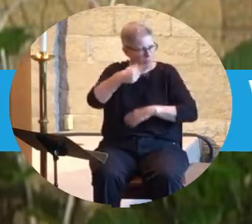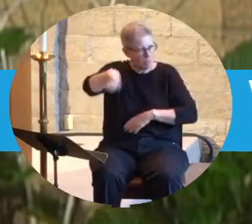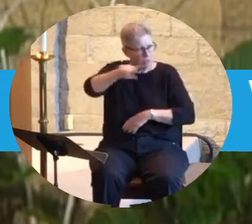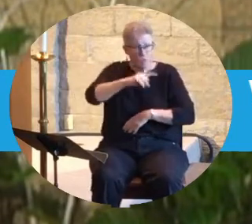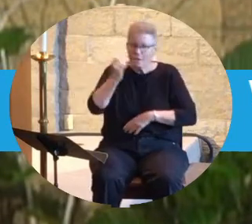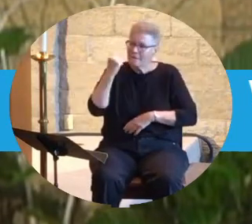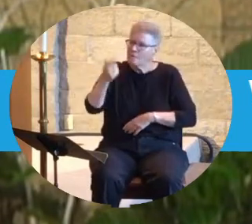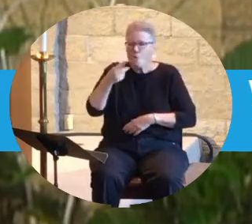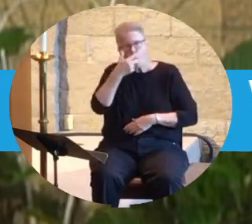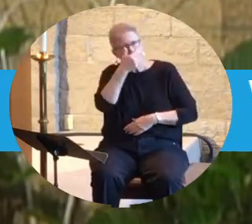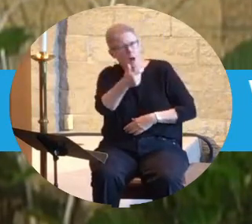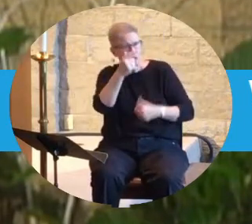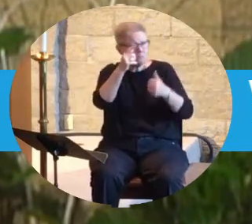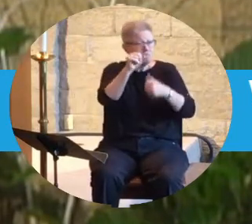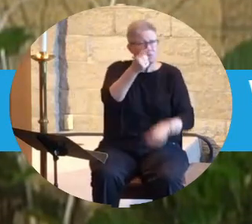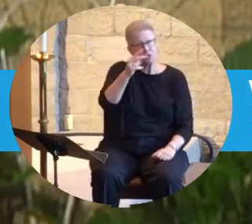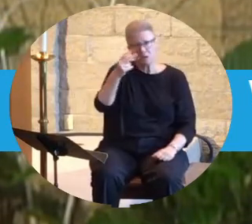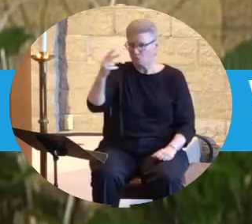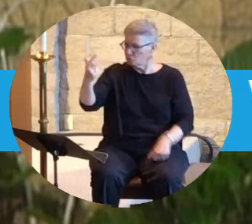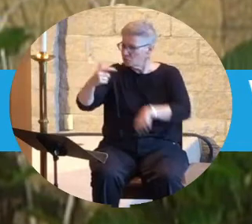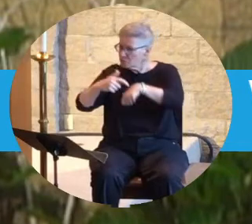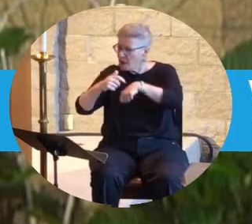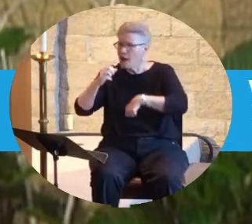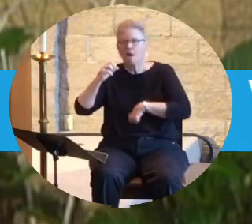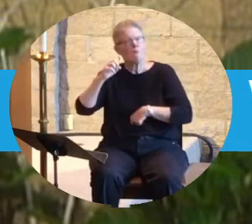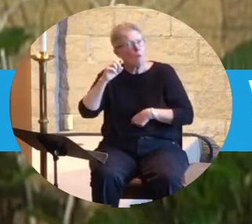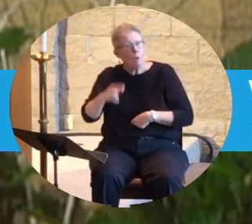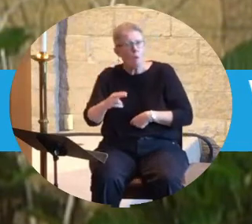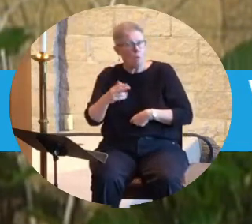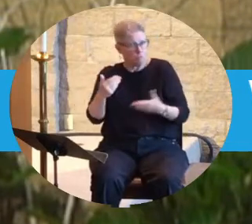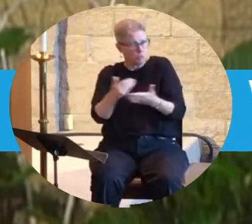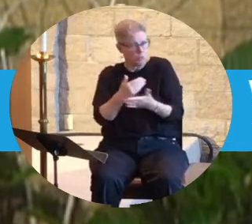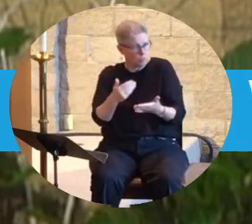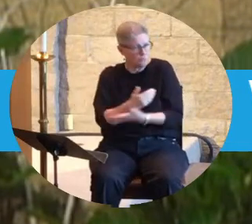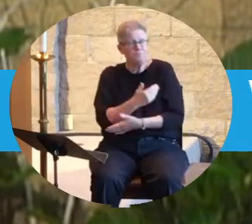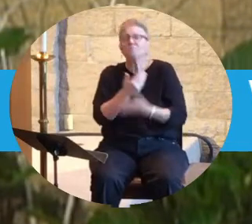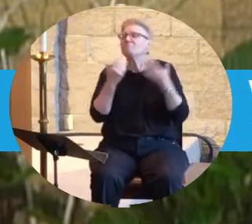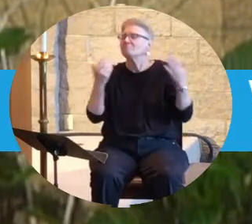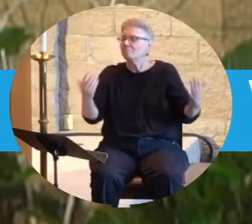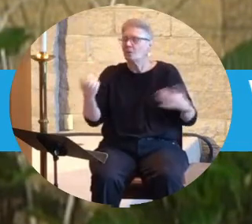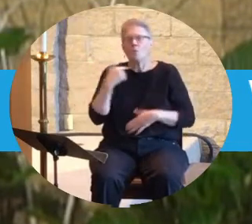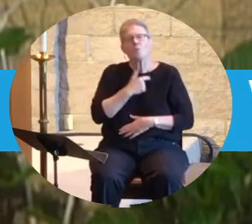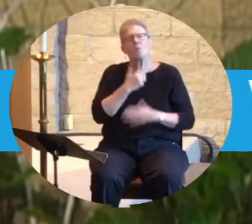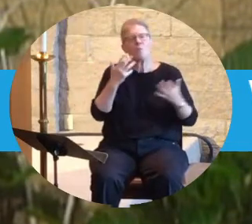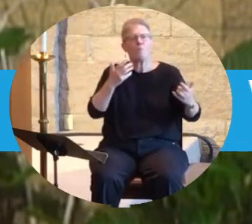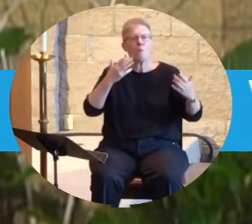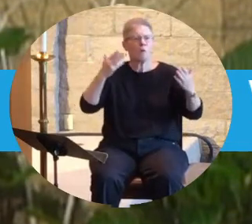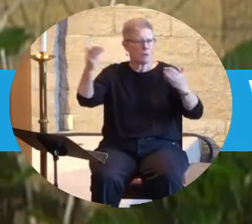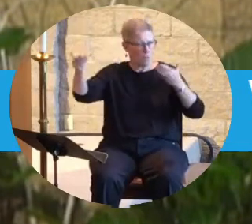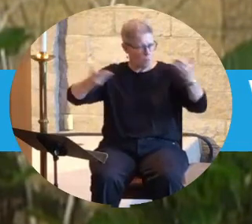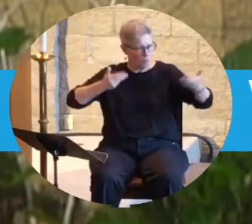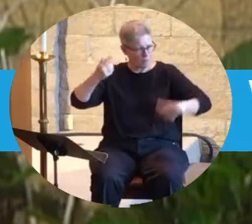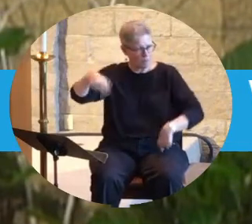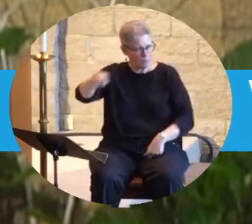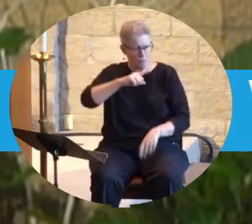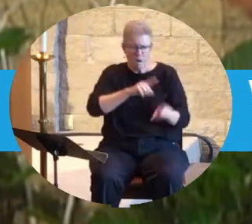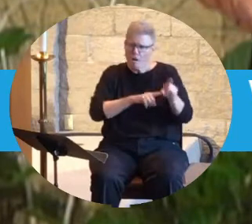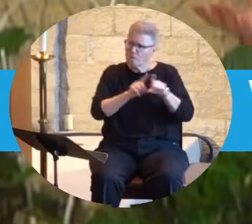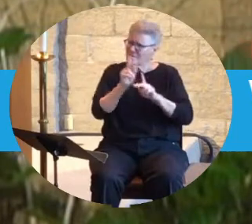with us, we especially give you that Unity Minneapolis welcome. And I also just want to shout out to many of those that are streaming